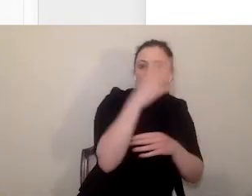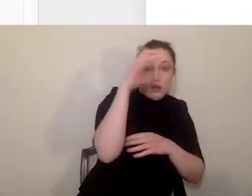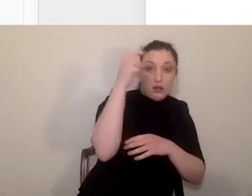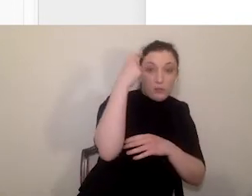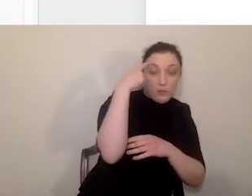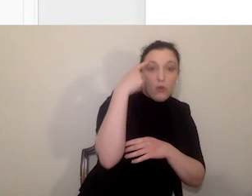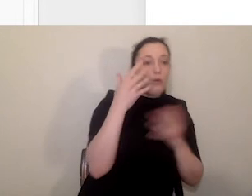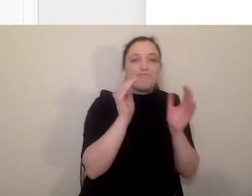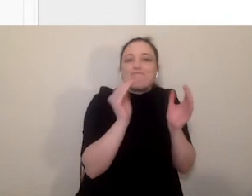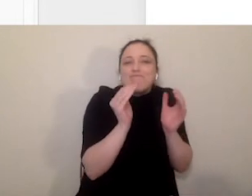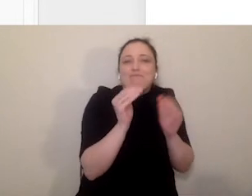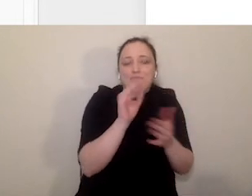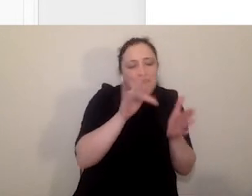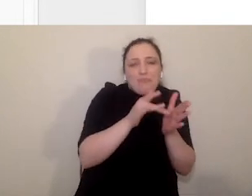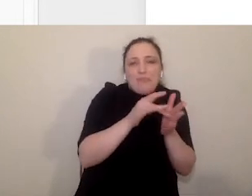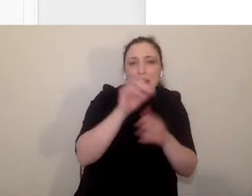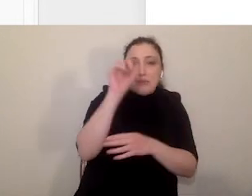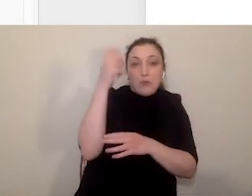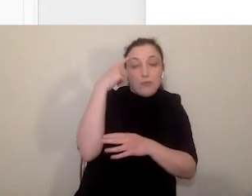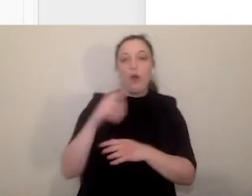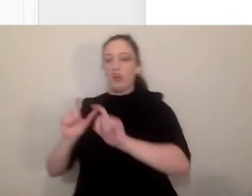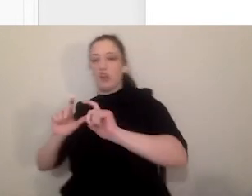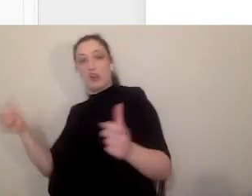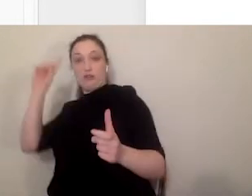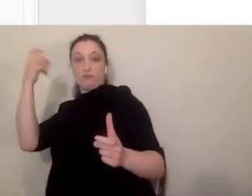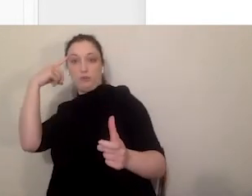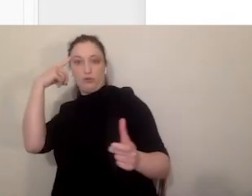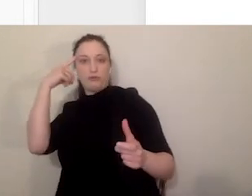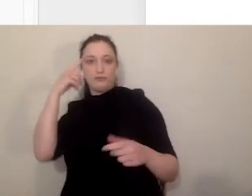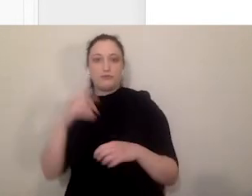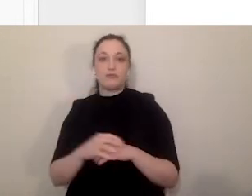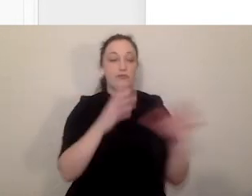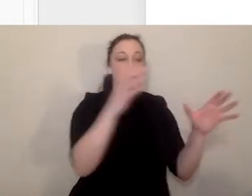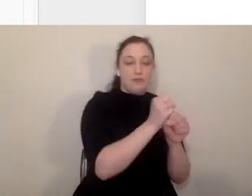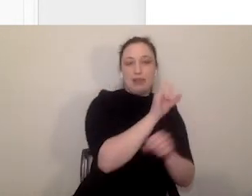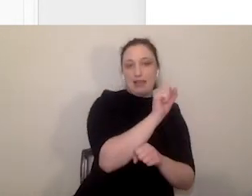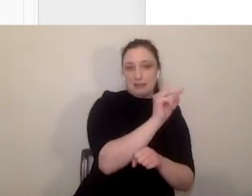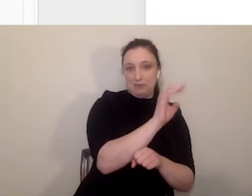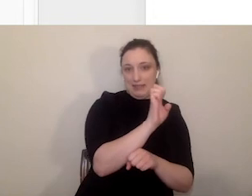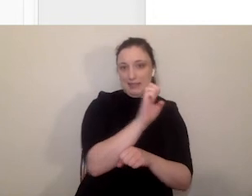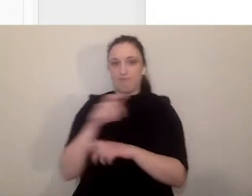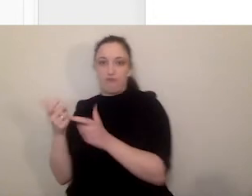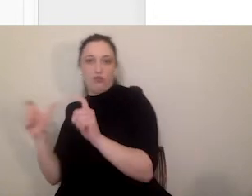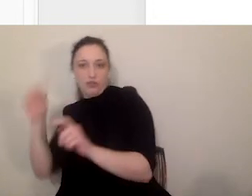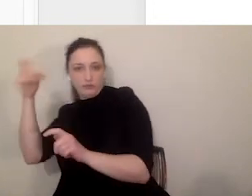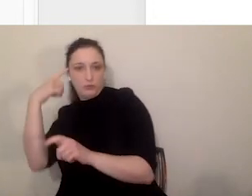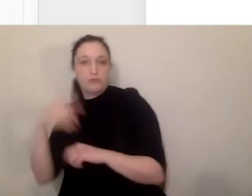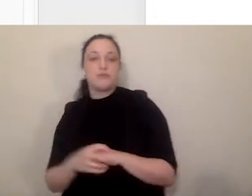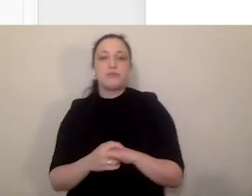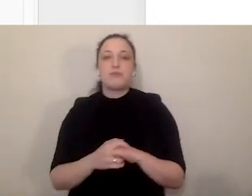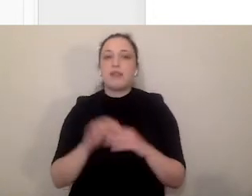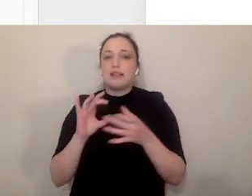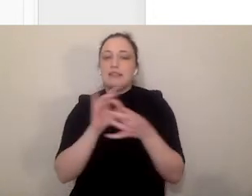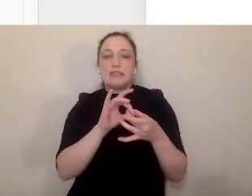employer with more than 500 employees. And we also looked at it in the context of promotion and career advancement. So first of all, I'd like to tell you that personal networking